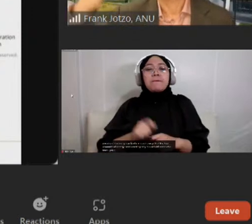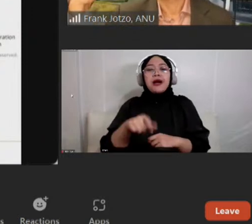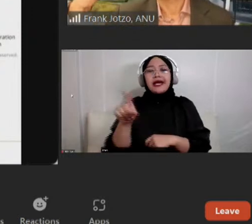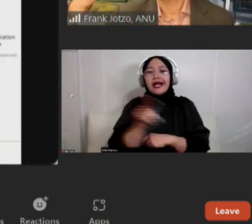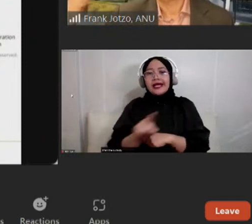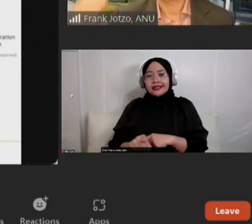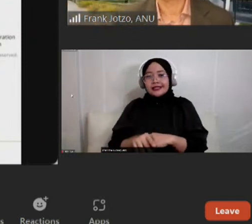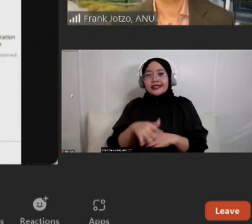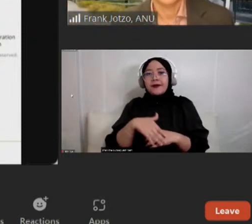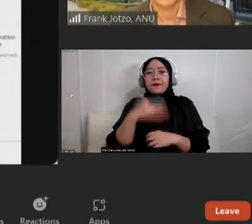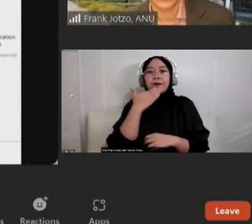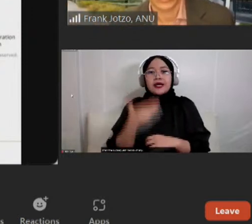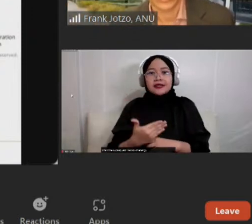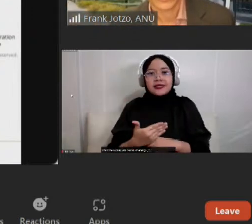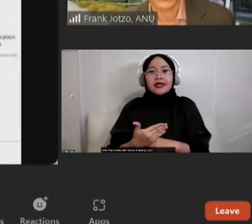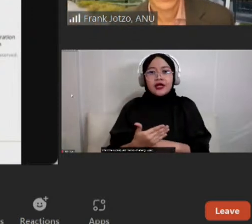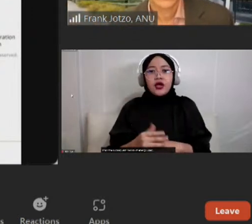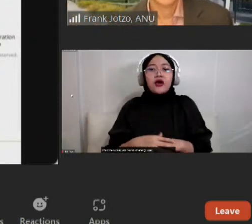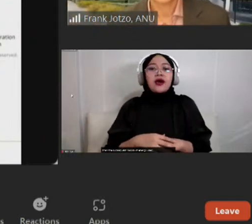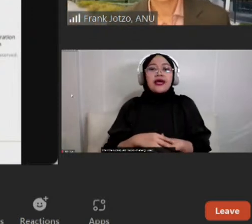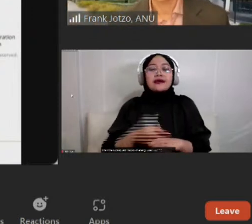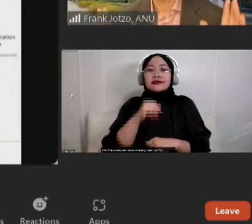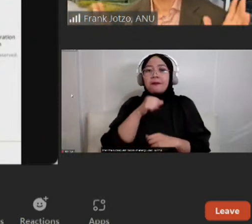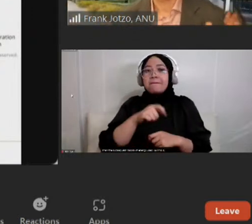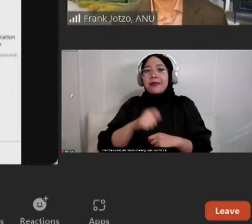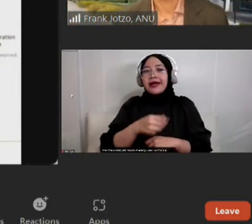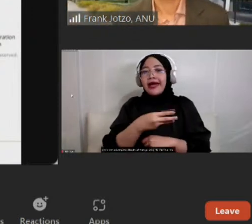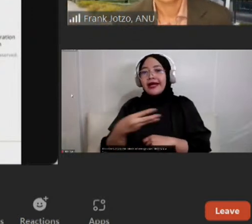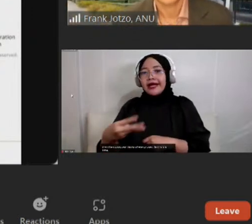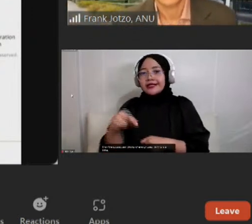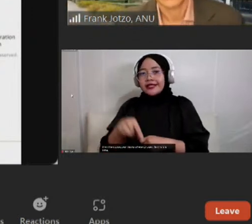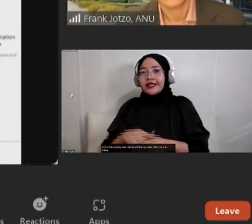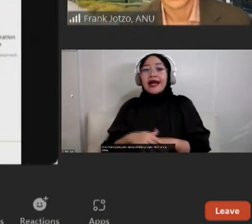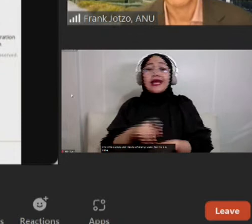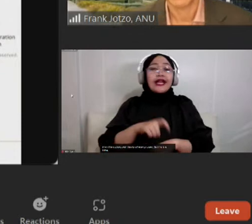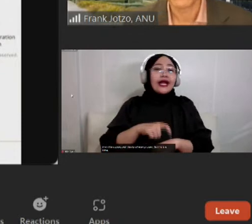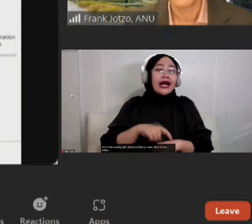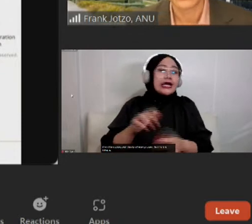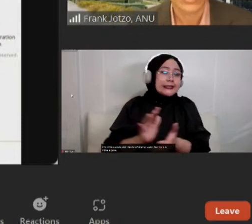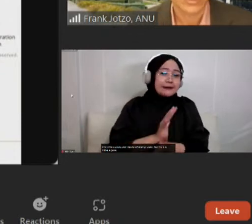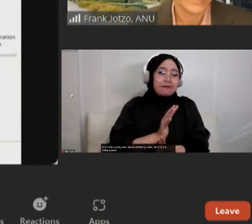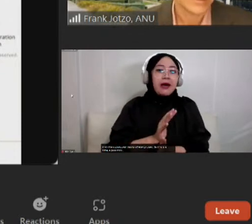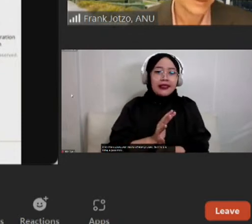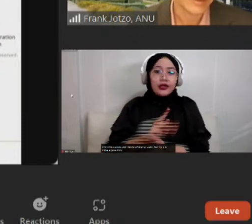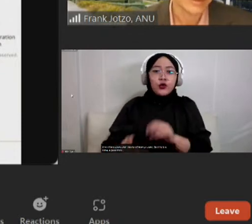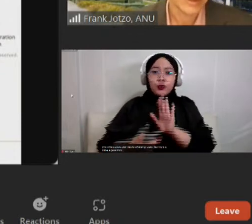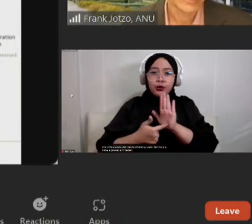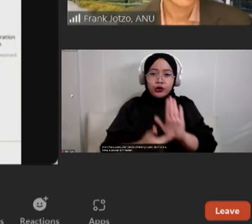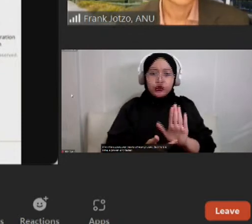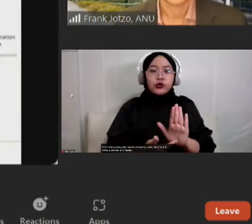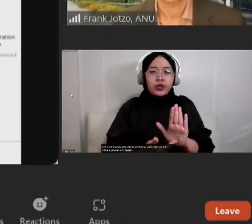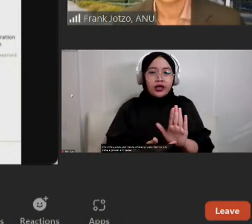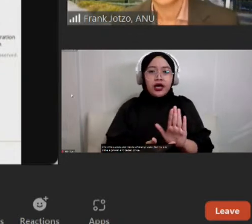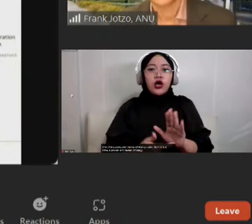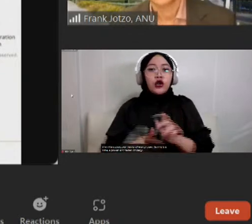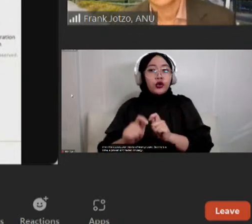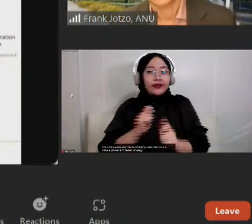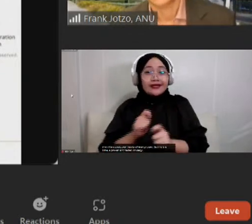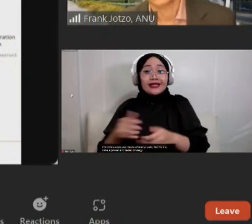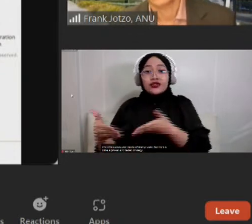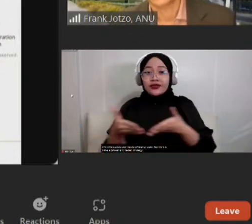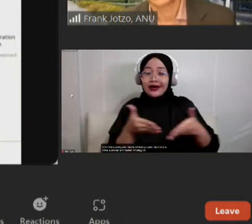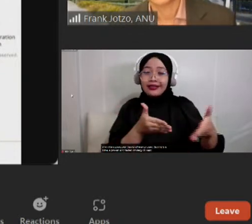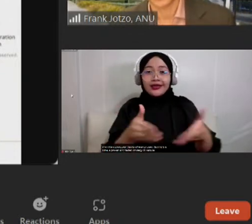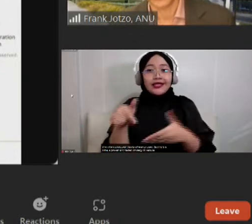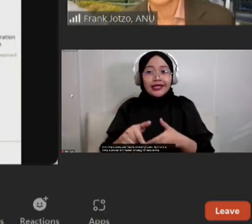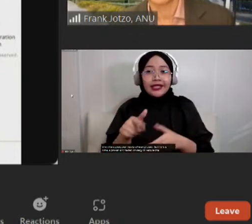than the subsequent blocks of energy used. So this is a proven and tested strategy